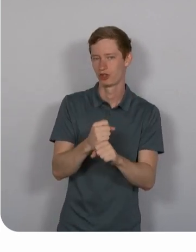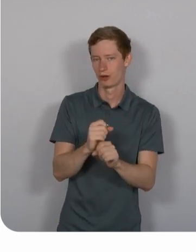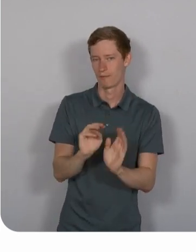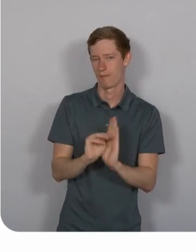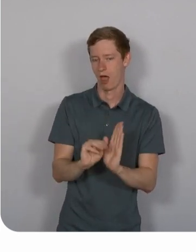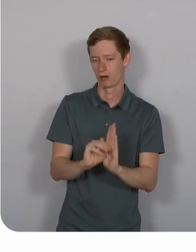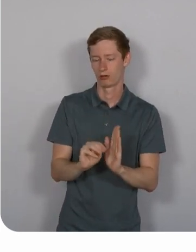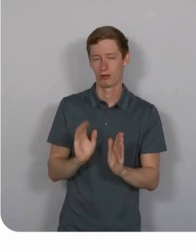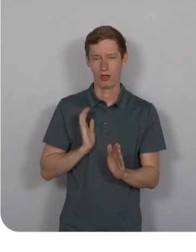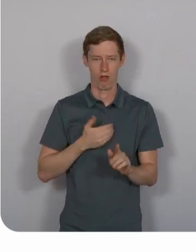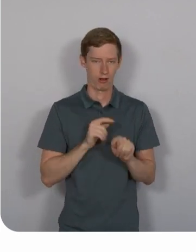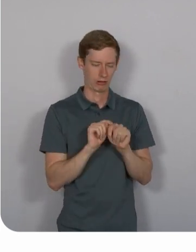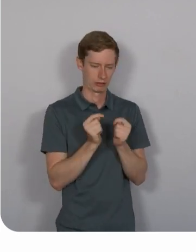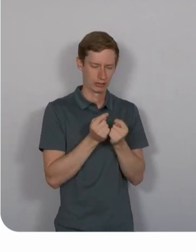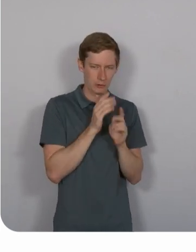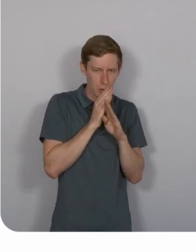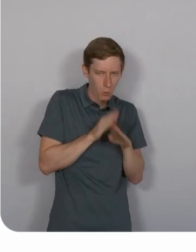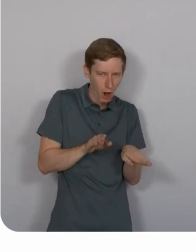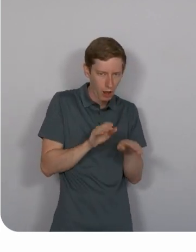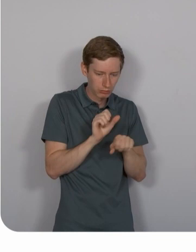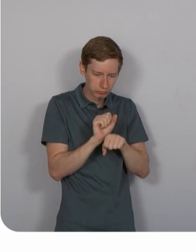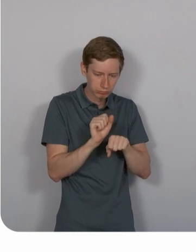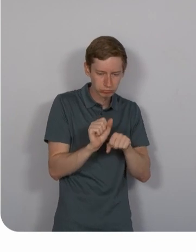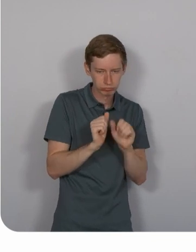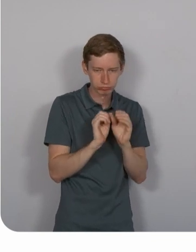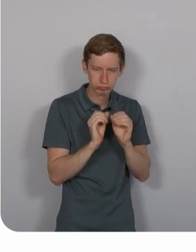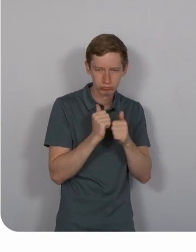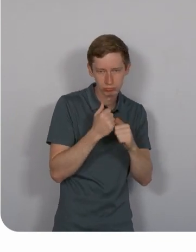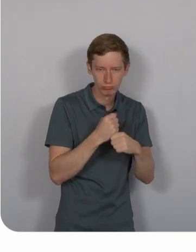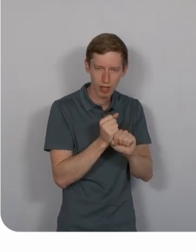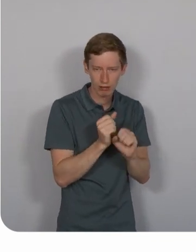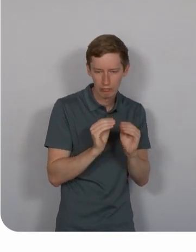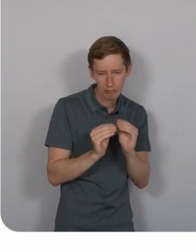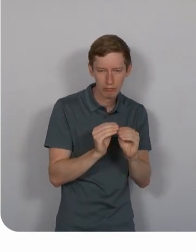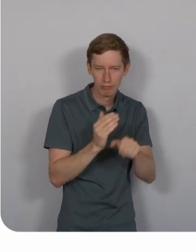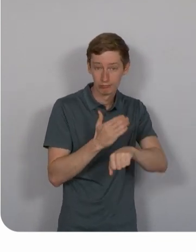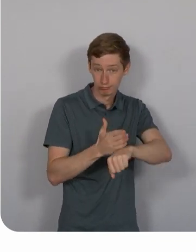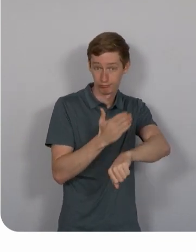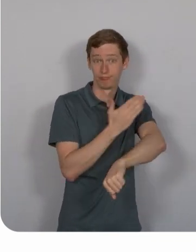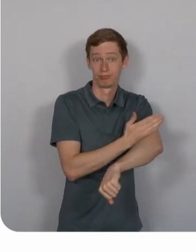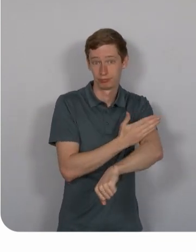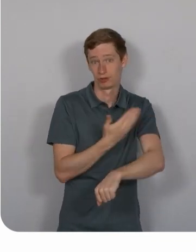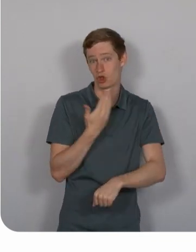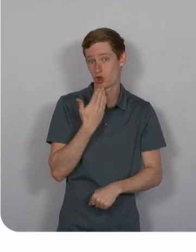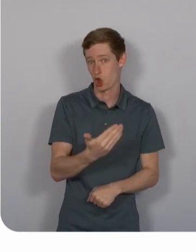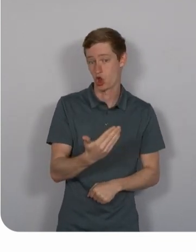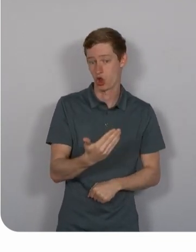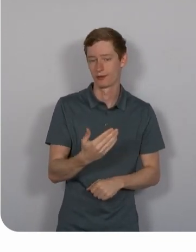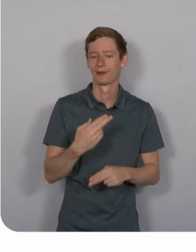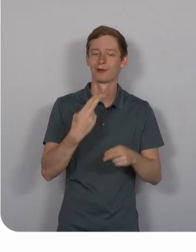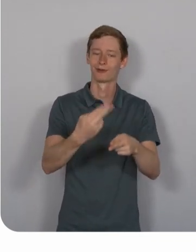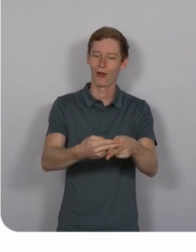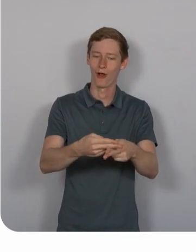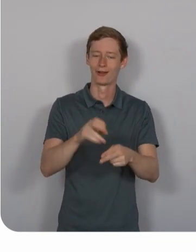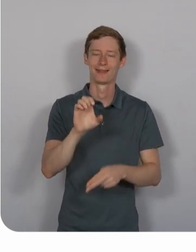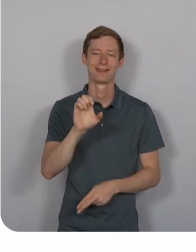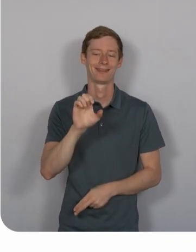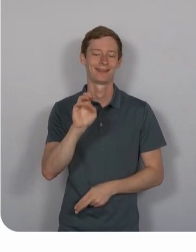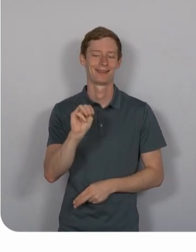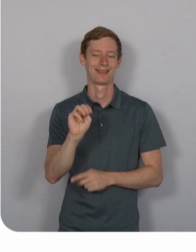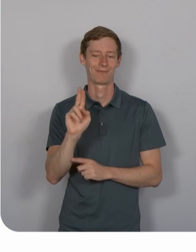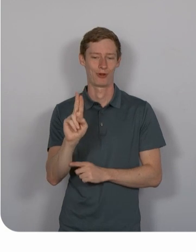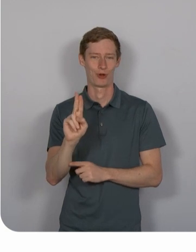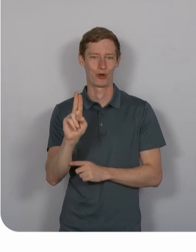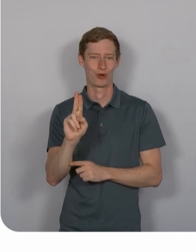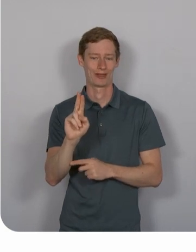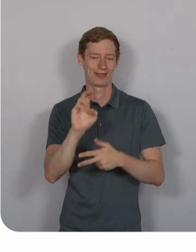you know, quietly working on these and cranking on them, and they've gotten really good. So you know, we call it EMU